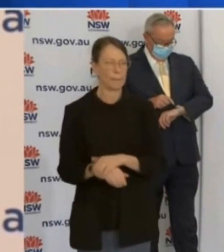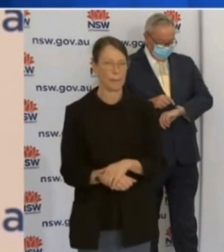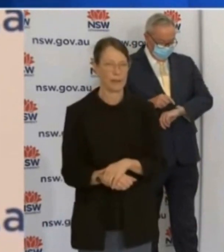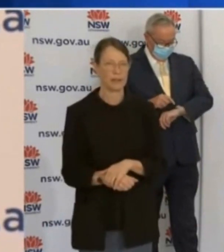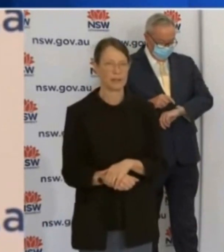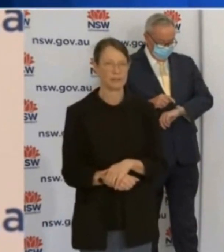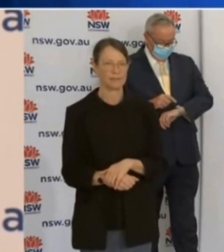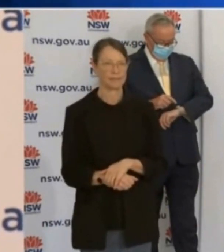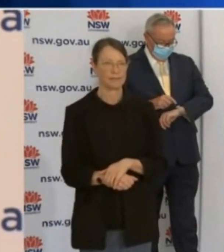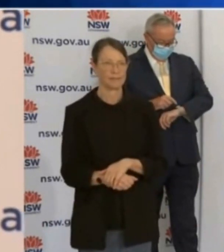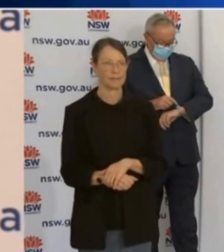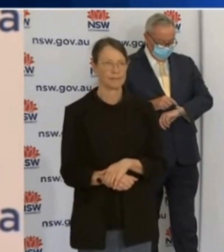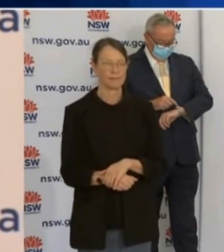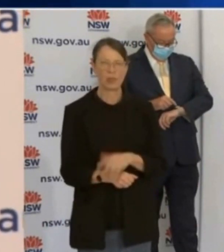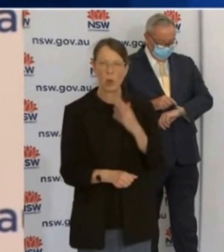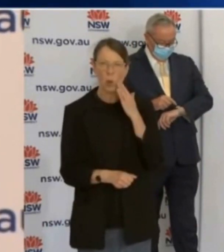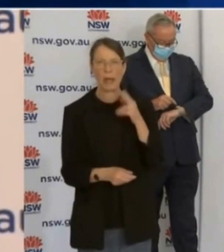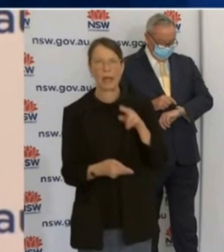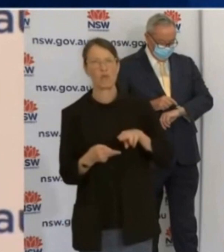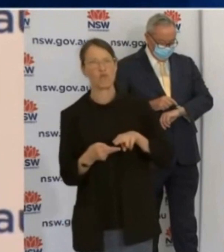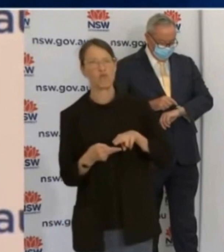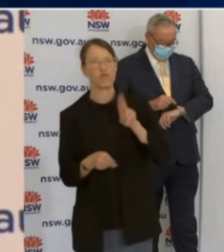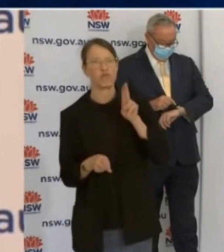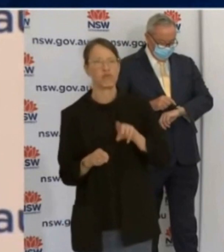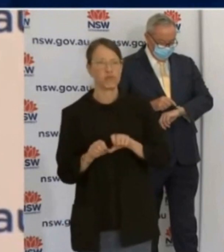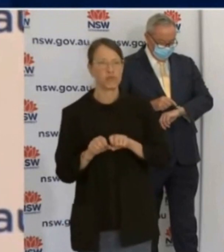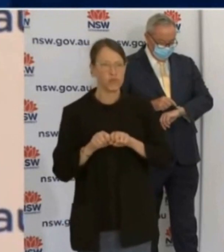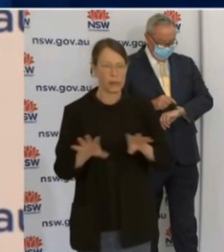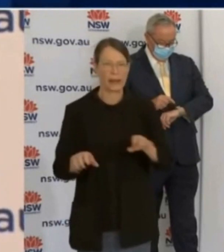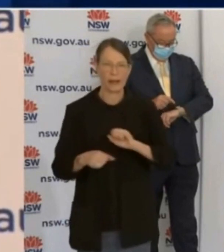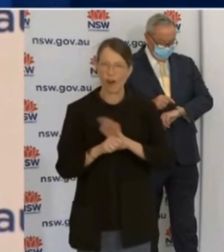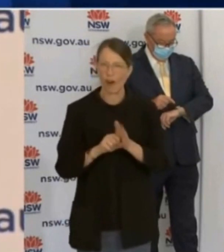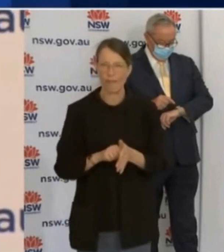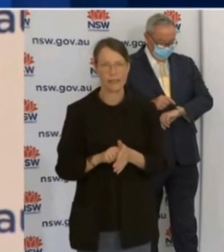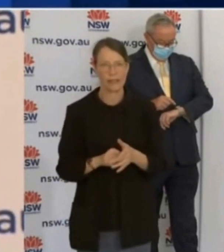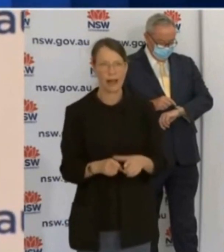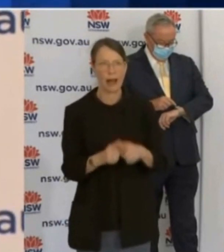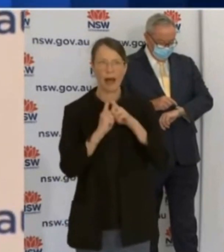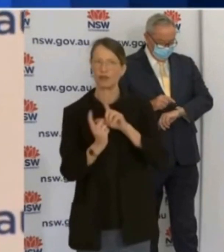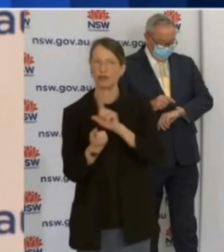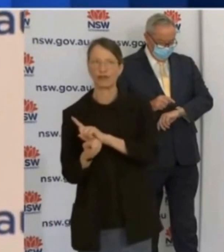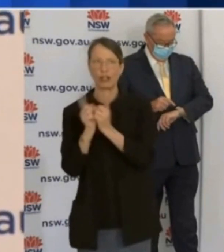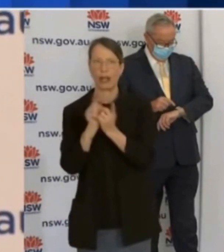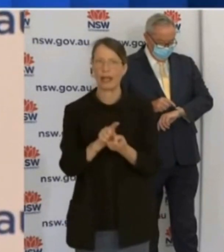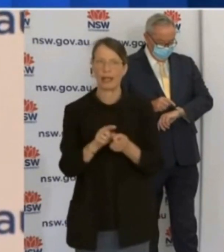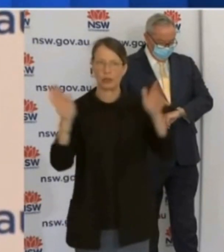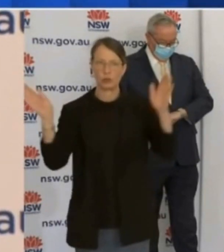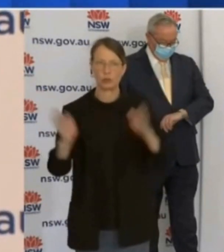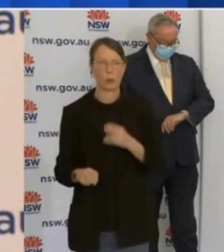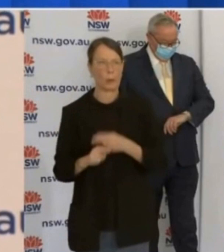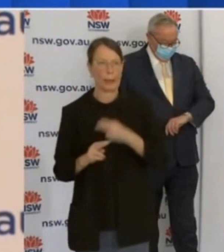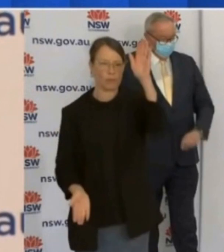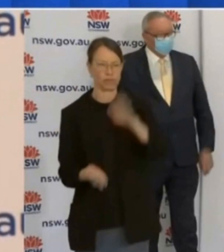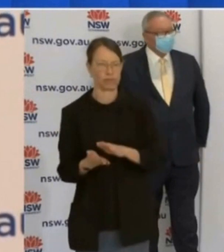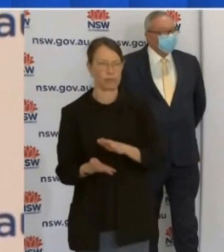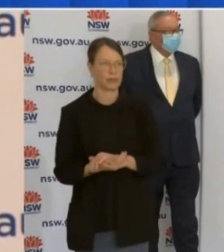of infection, it's really hard to turn it around. And that's why I think we all need to redouble our efforts. And I appreciate that